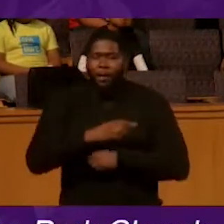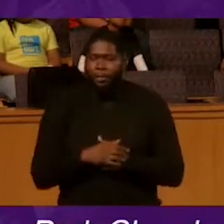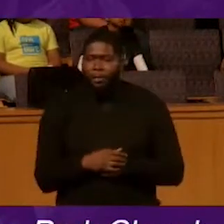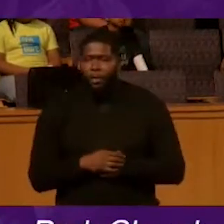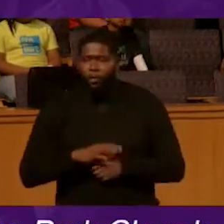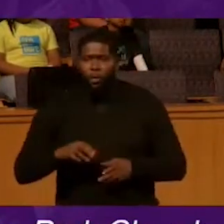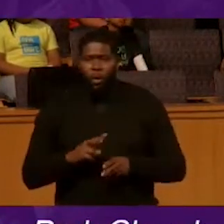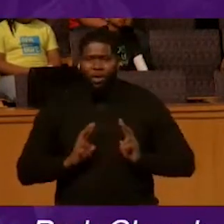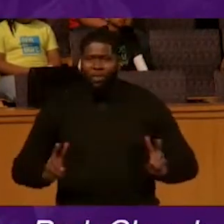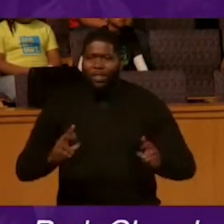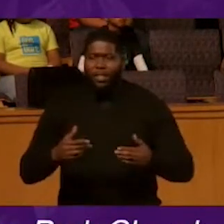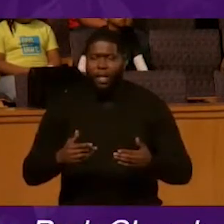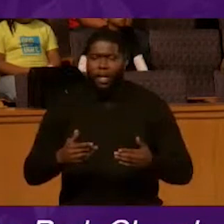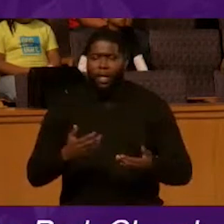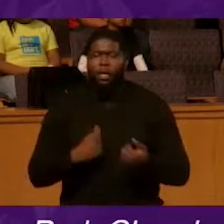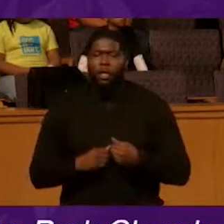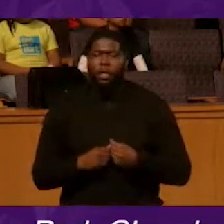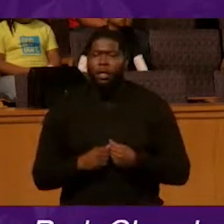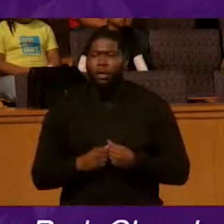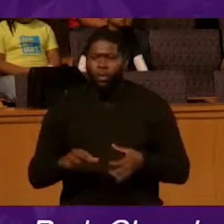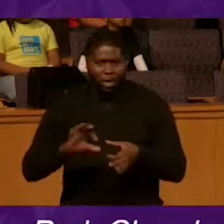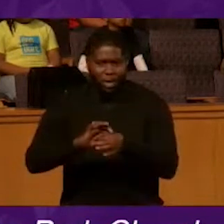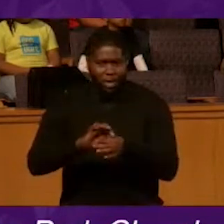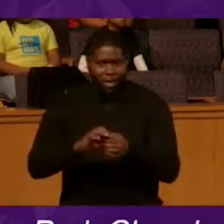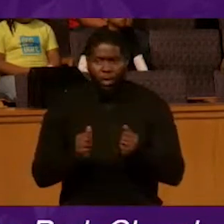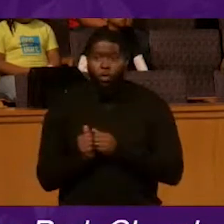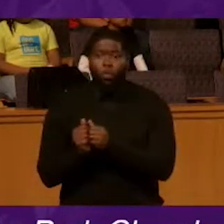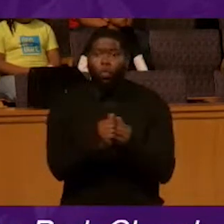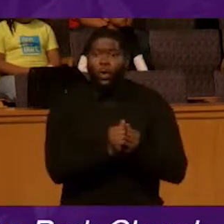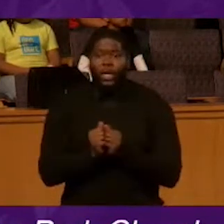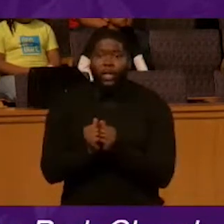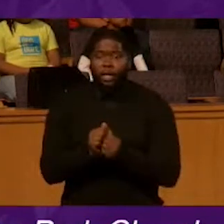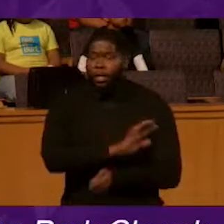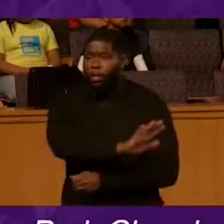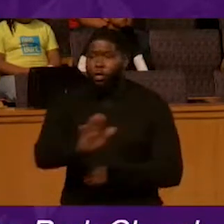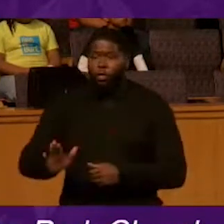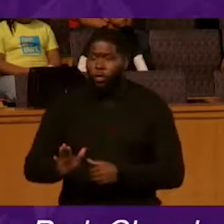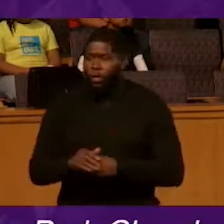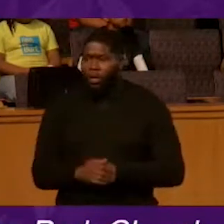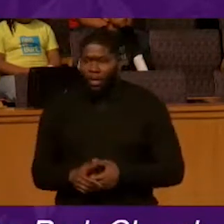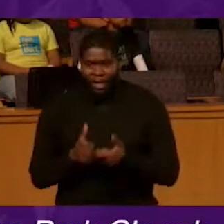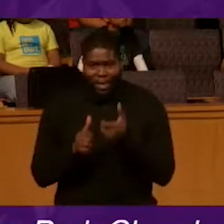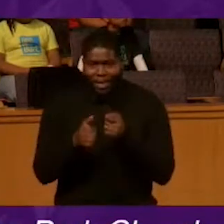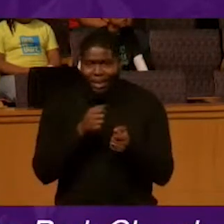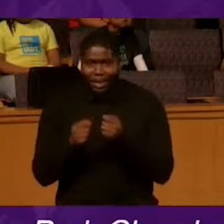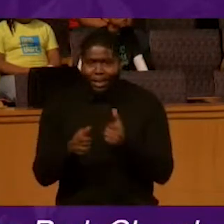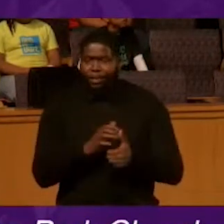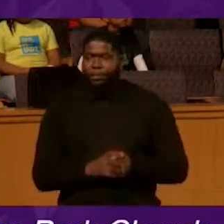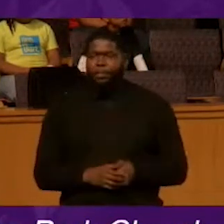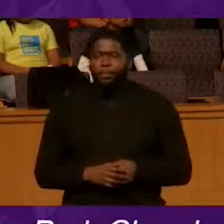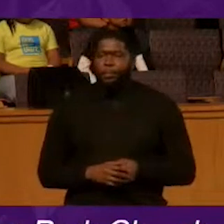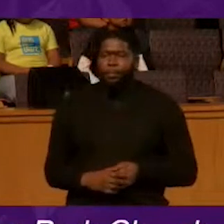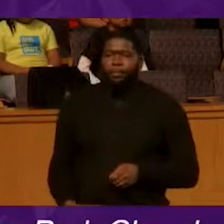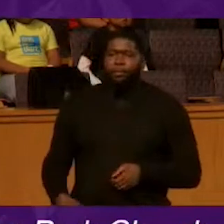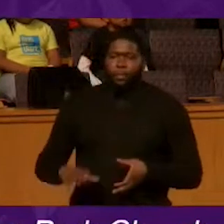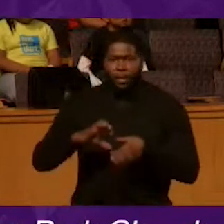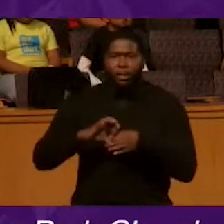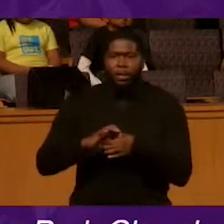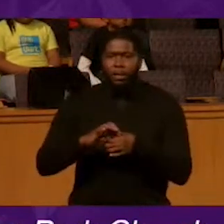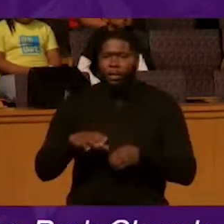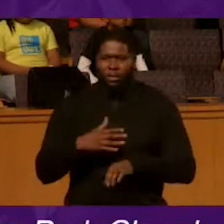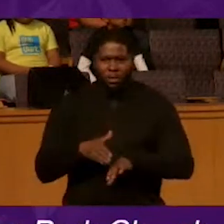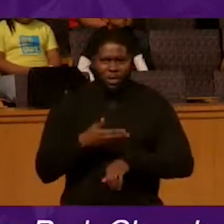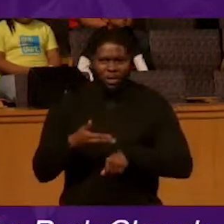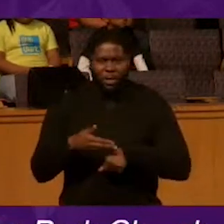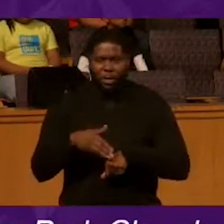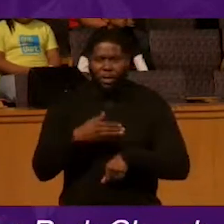are visiting with us, there's an easy way that we want to connect with you. And if you text the word Easy Connect, so take out your devices, text